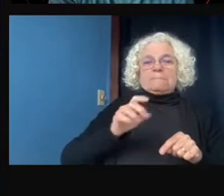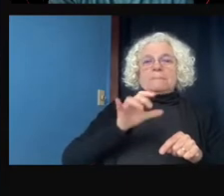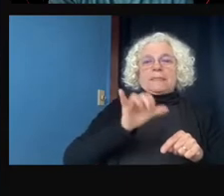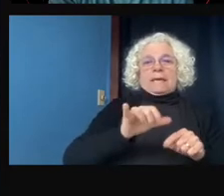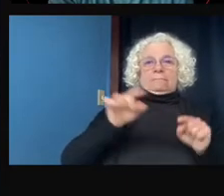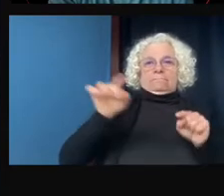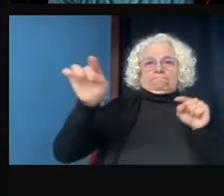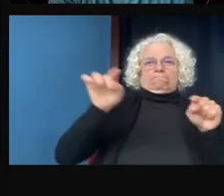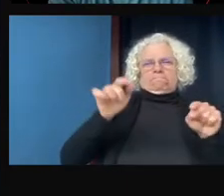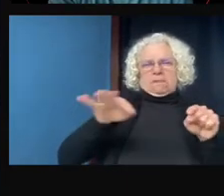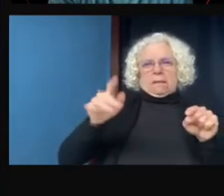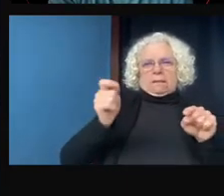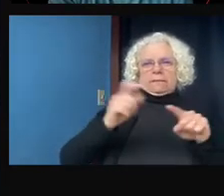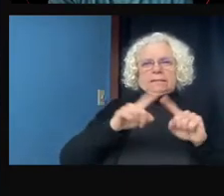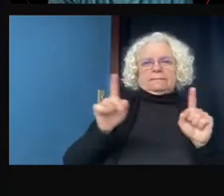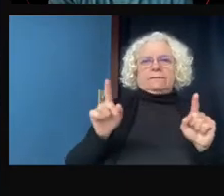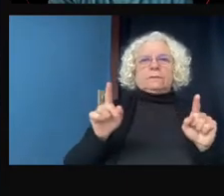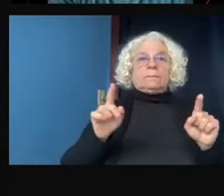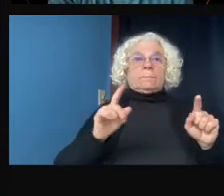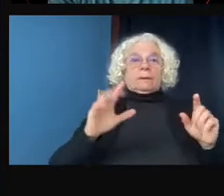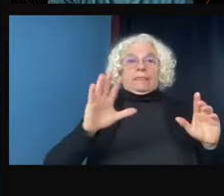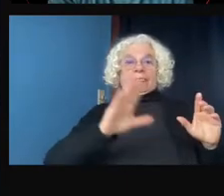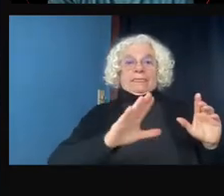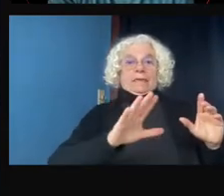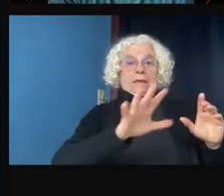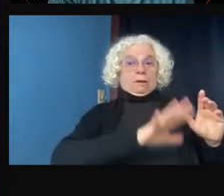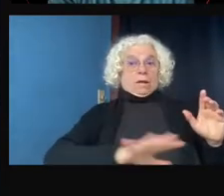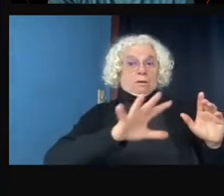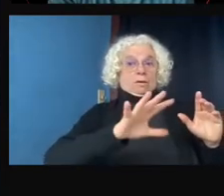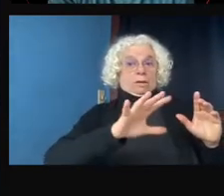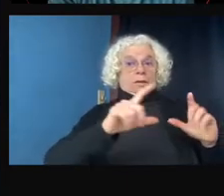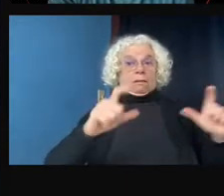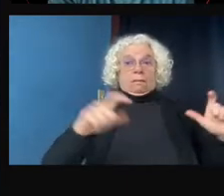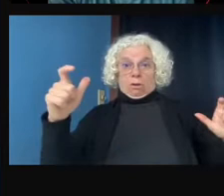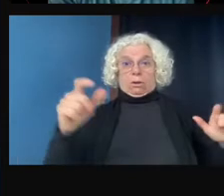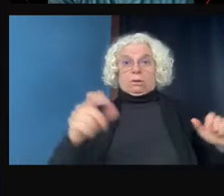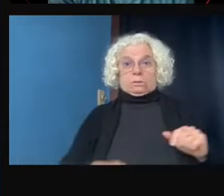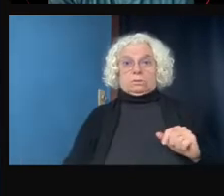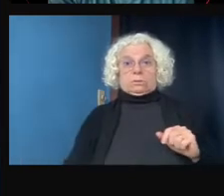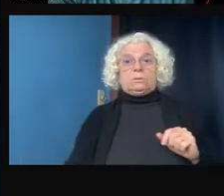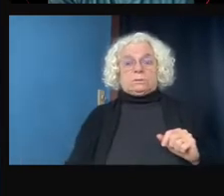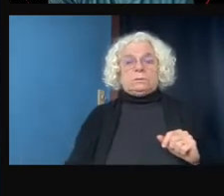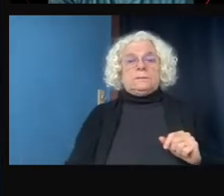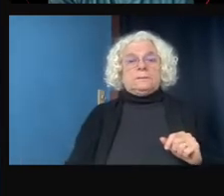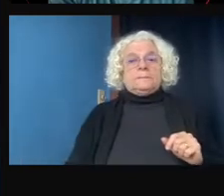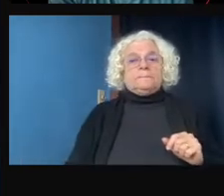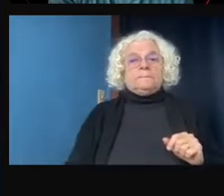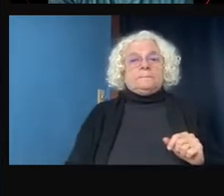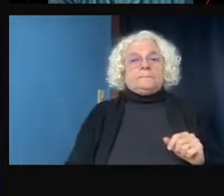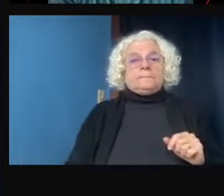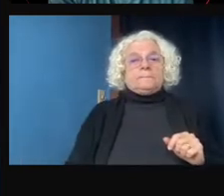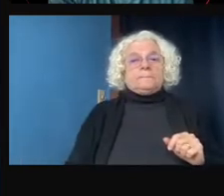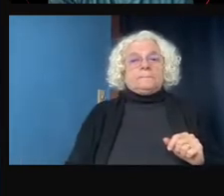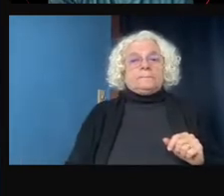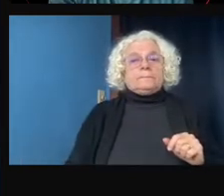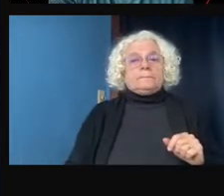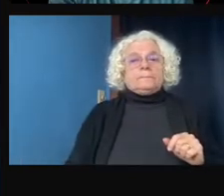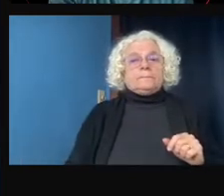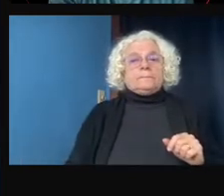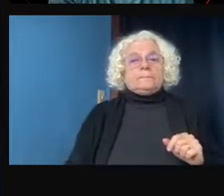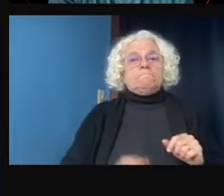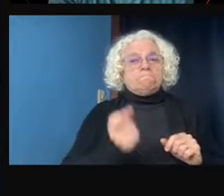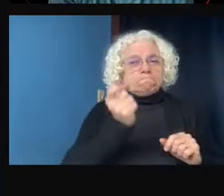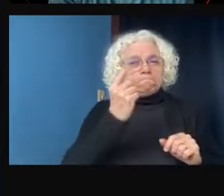that it was a very vast area. Many history provides that there